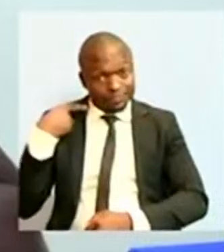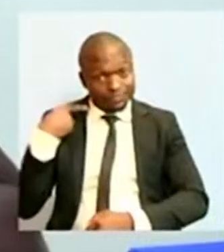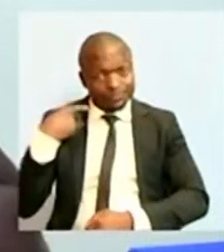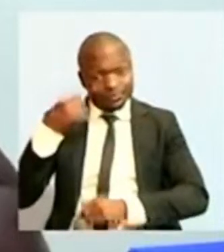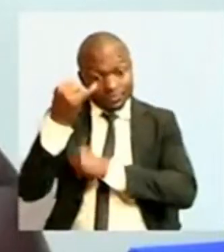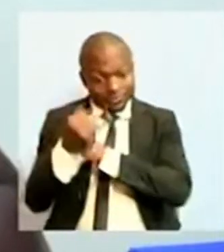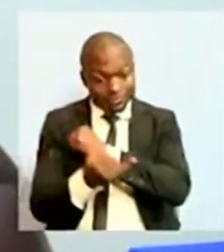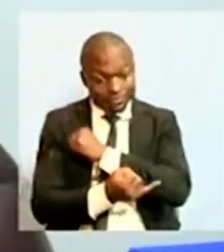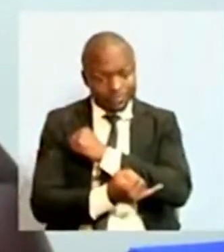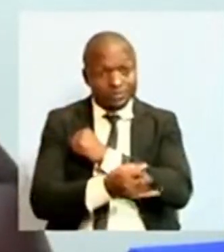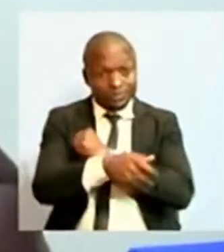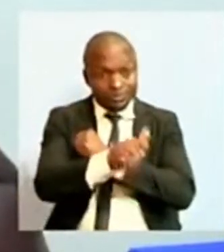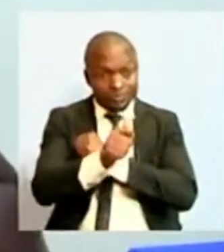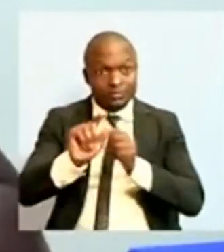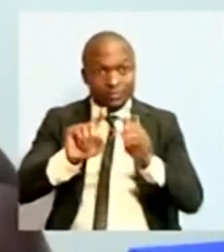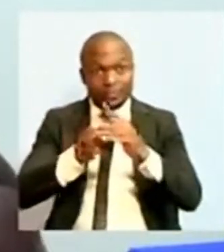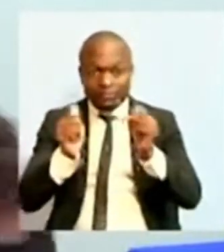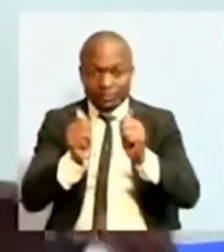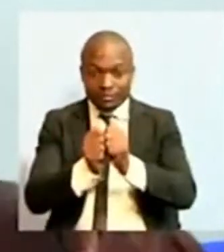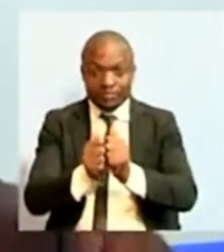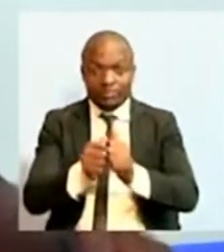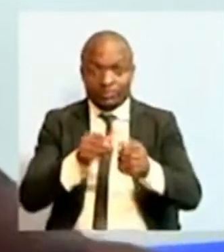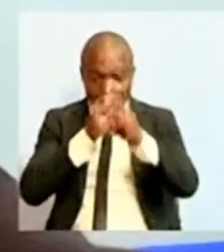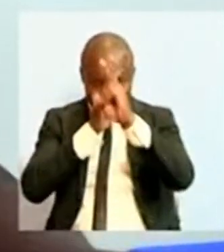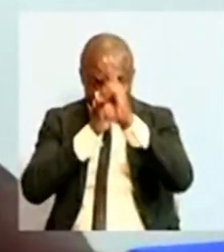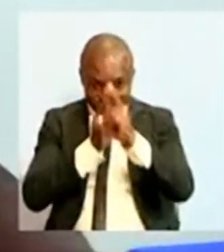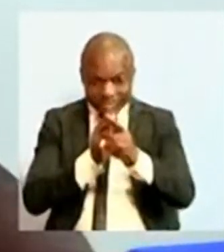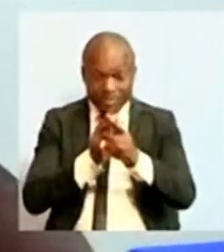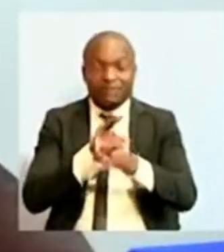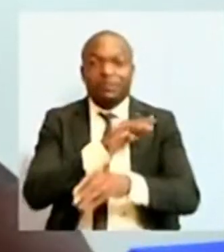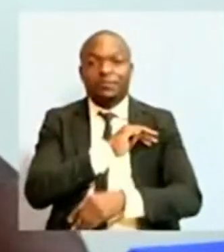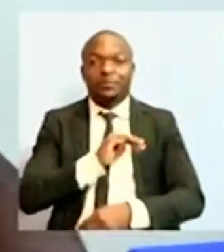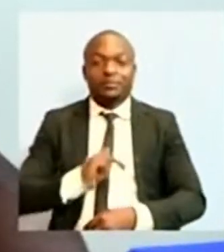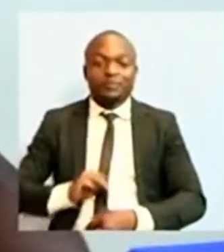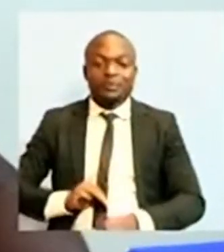to introduce themselves, starting with honorable member for Mitete.